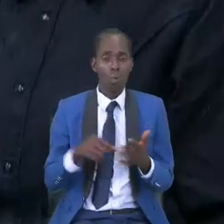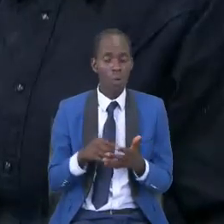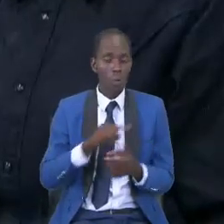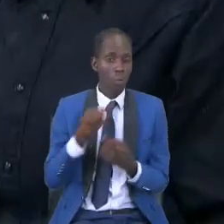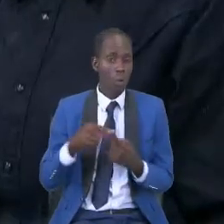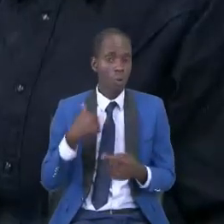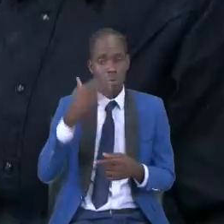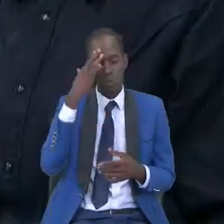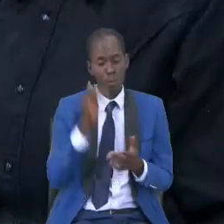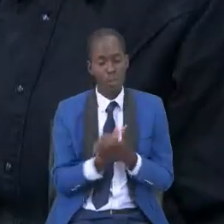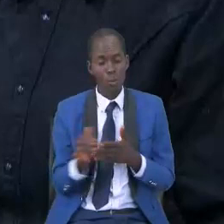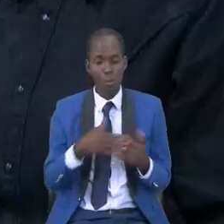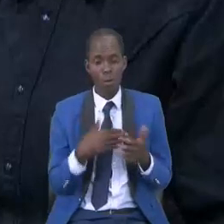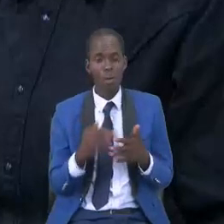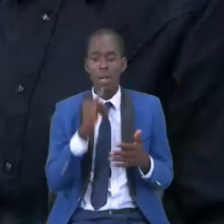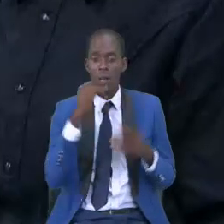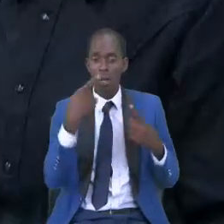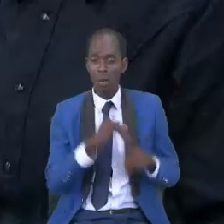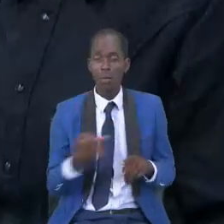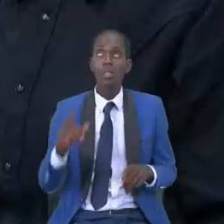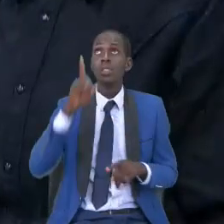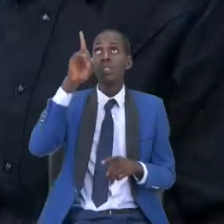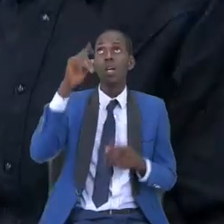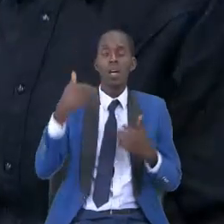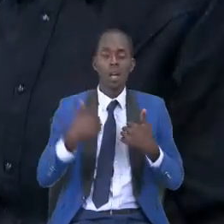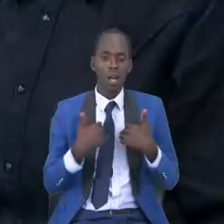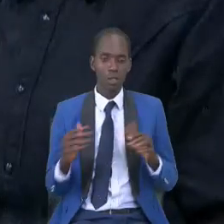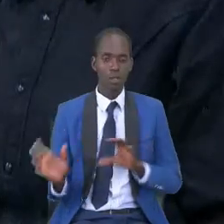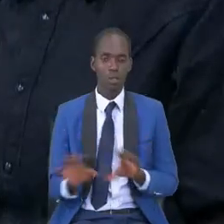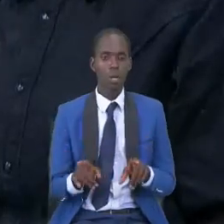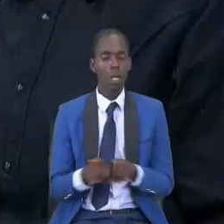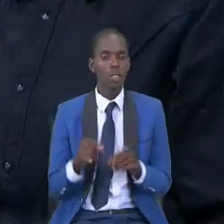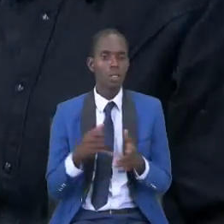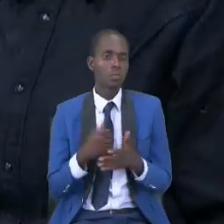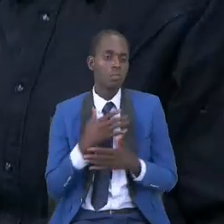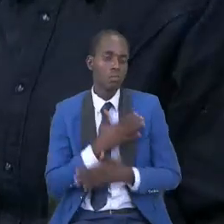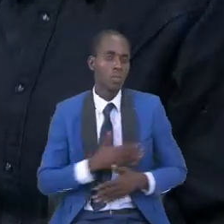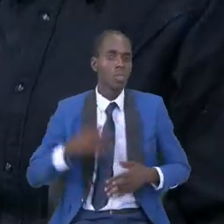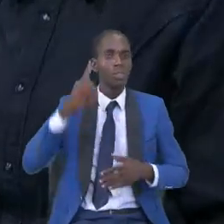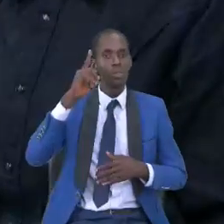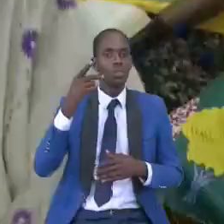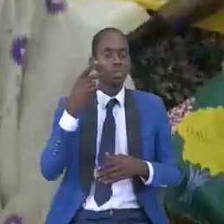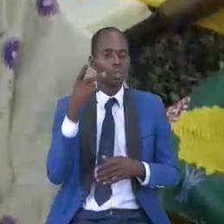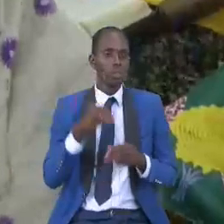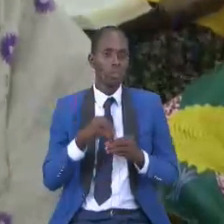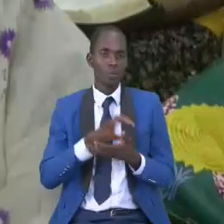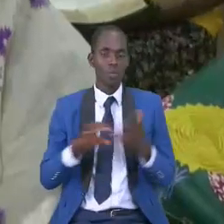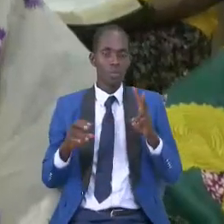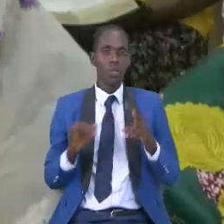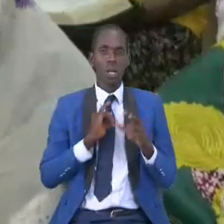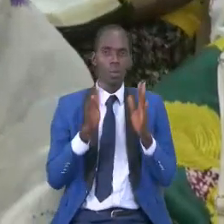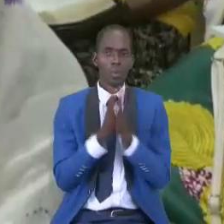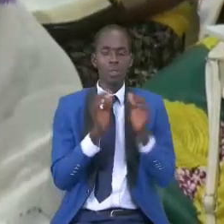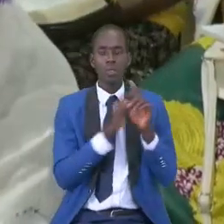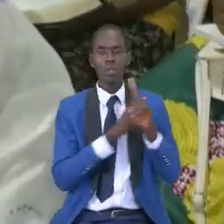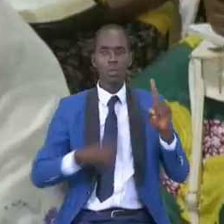as it pleased thee. That's what you understood. I pray God will give us understanding. There'll be